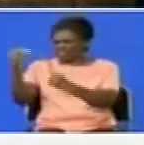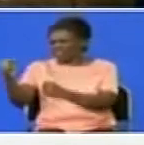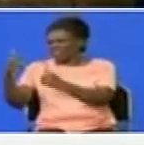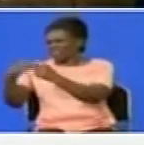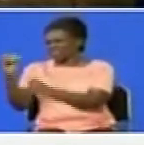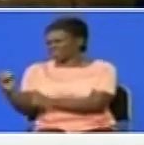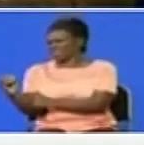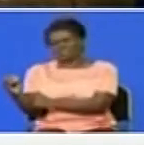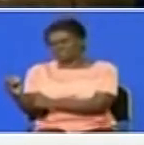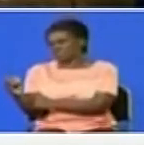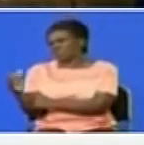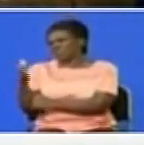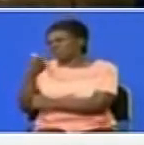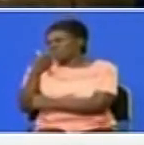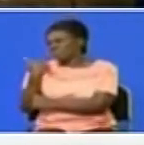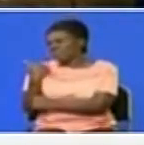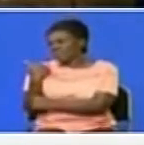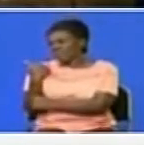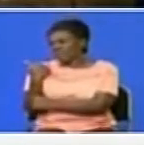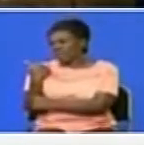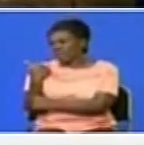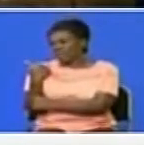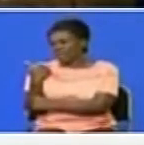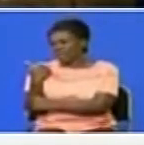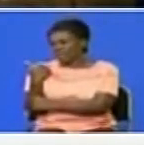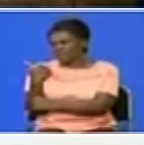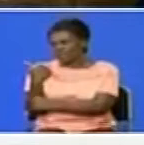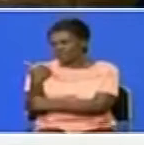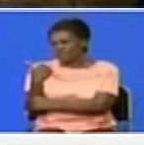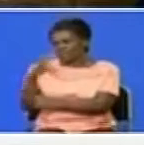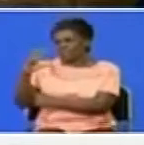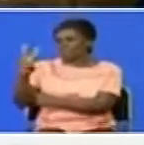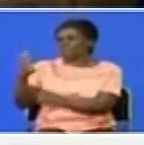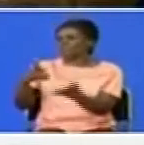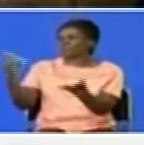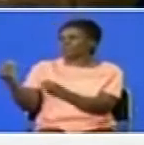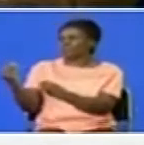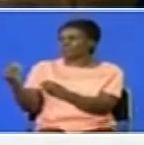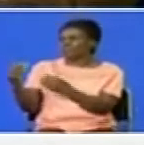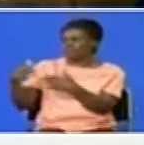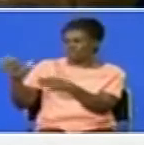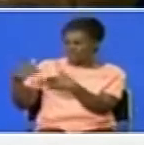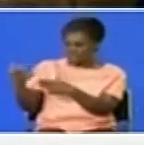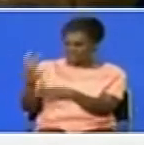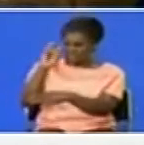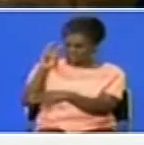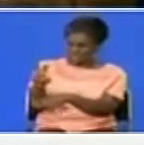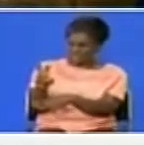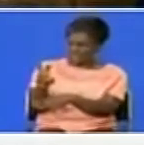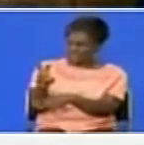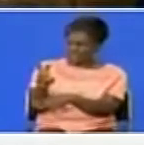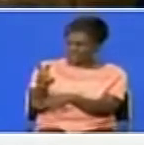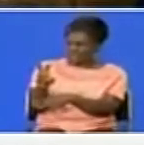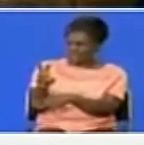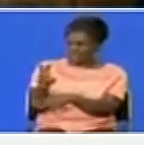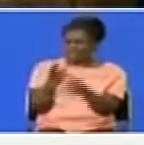80, I think you should raise your balls and carry your CV to the, wave it very high so that it's seen.